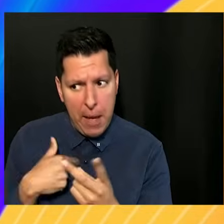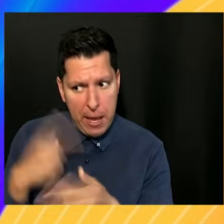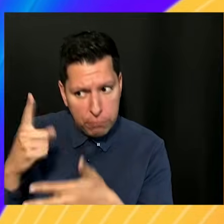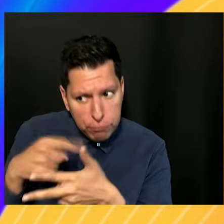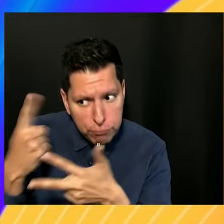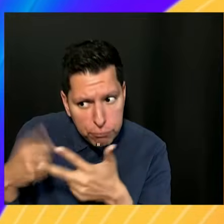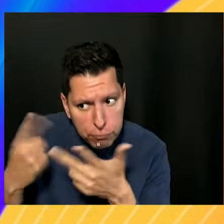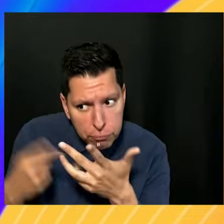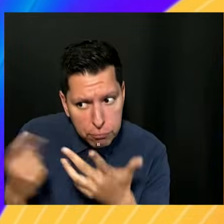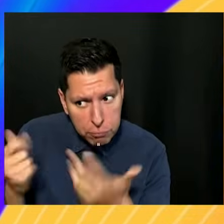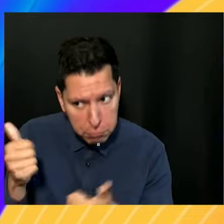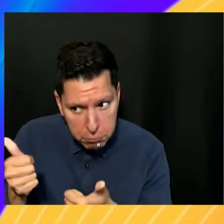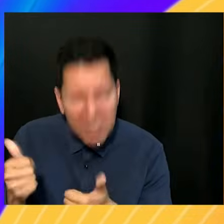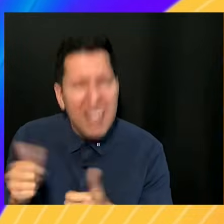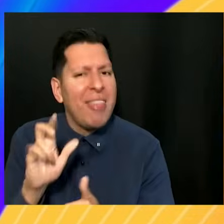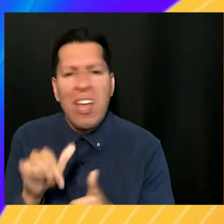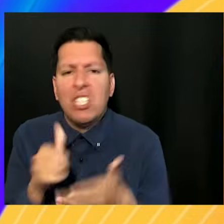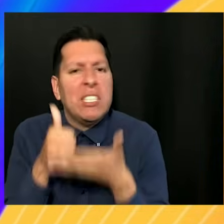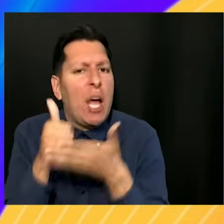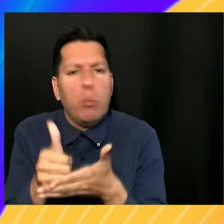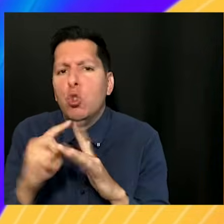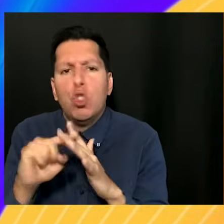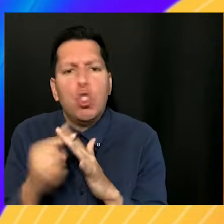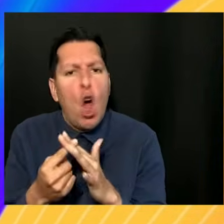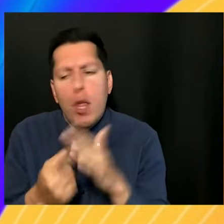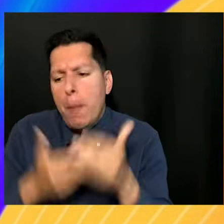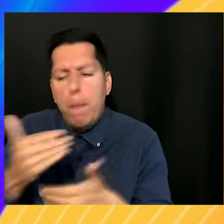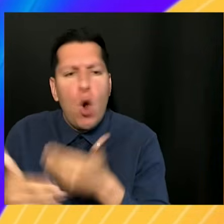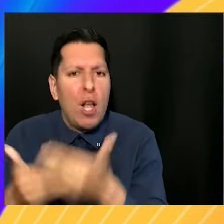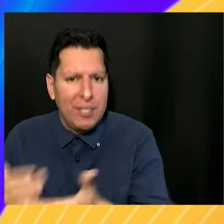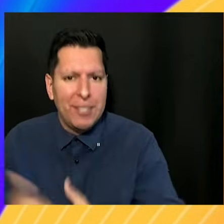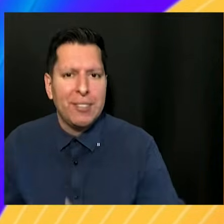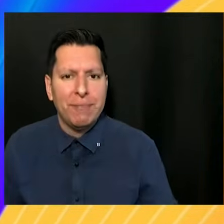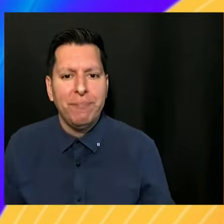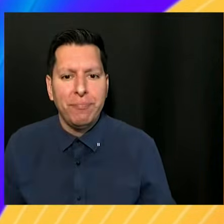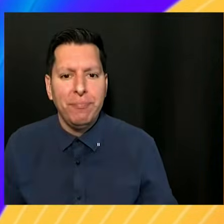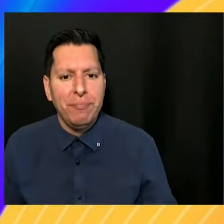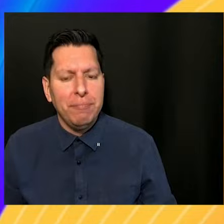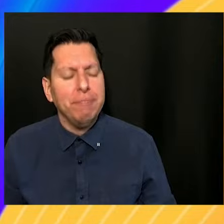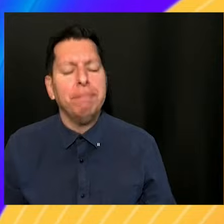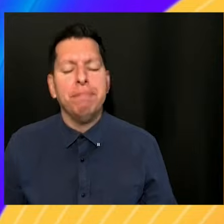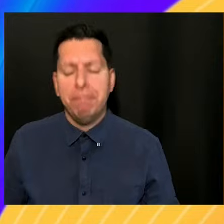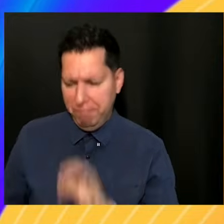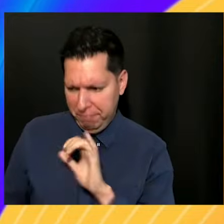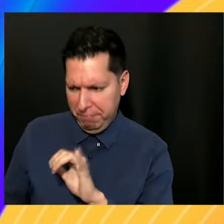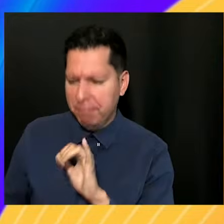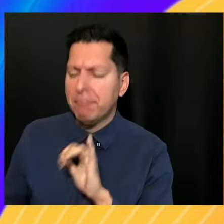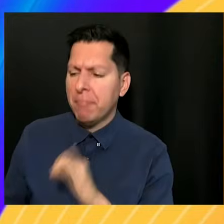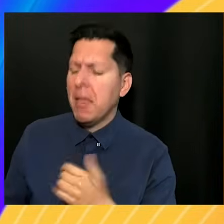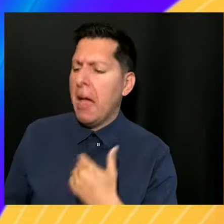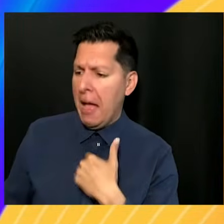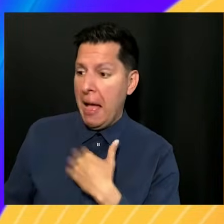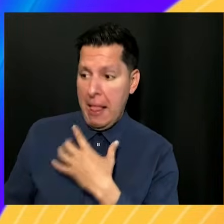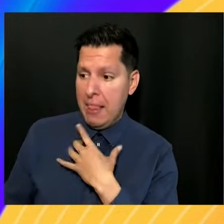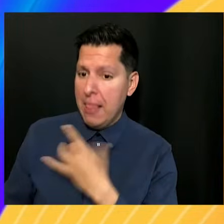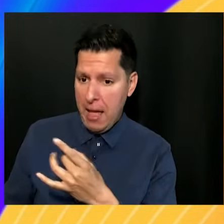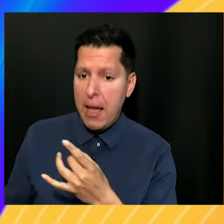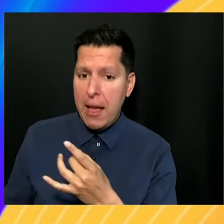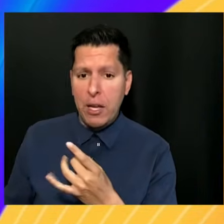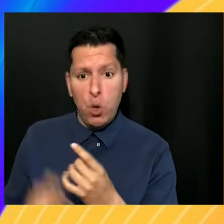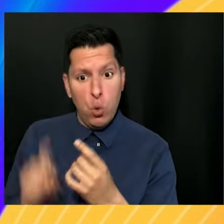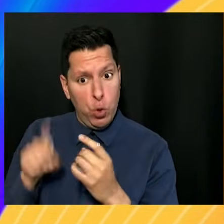easier for you. Yeah, absolutely. Yeah. What I like is that I think we should